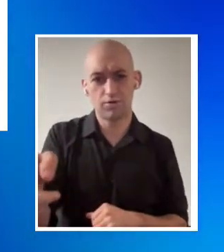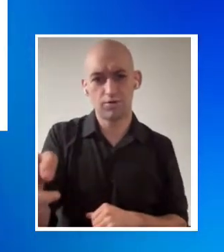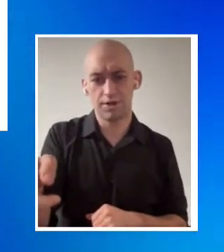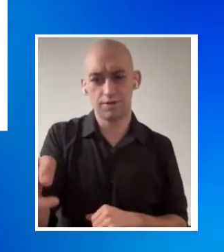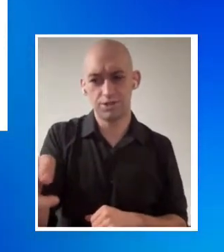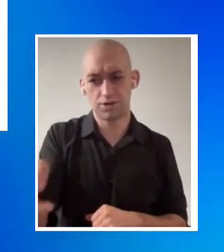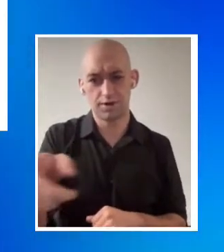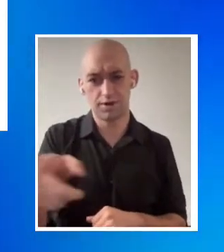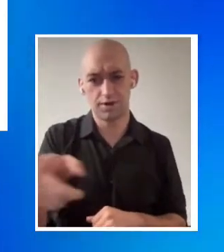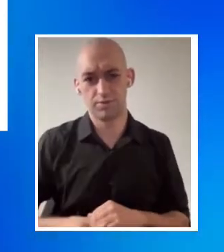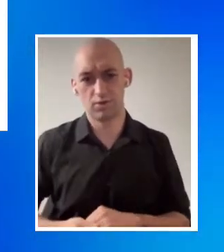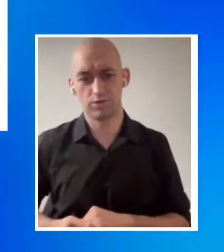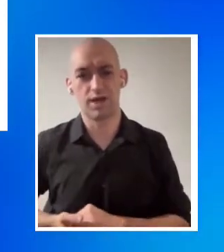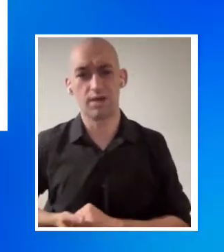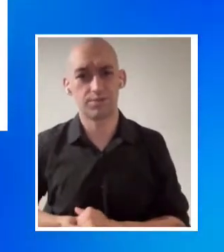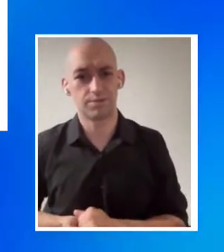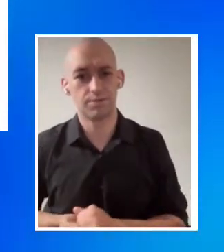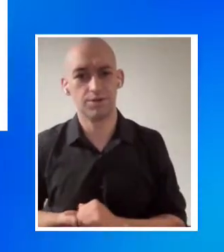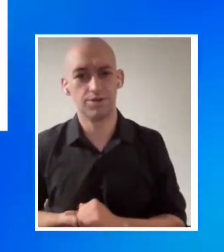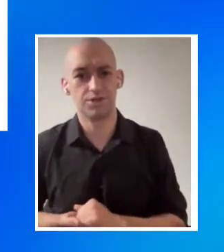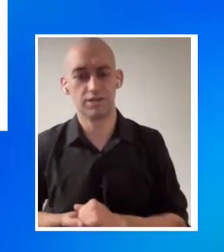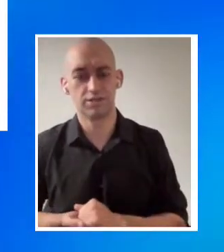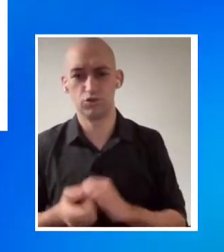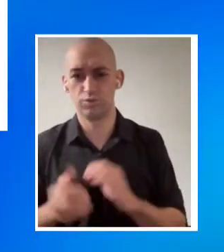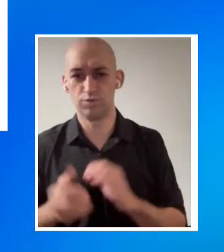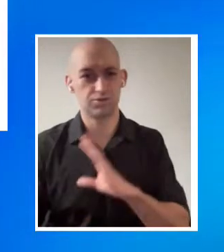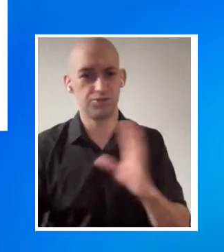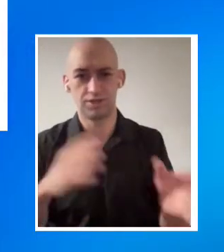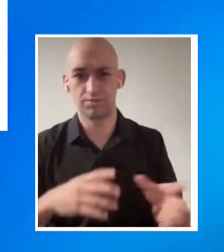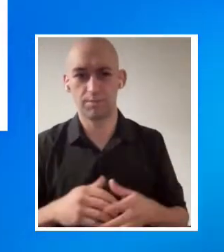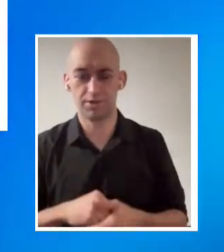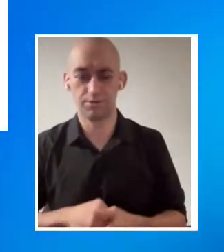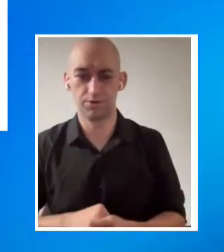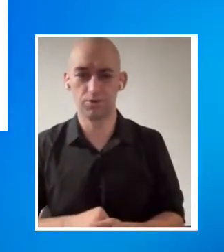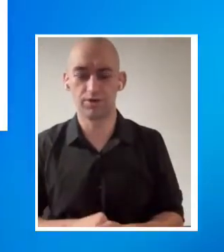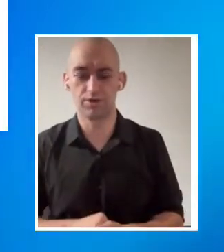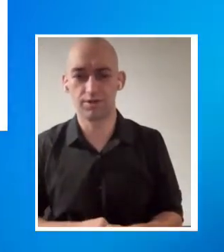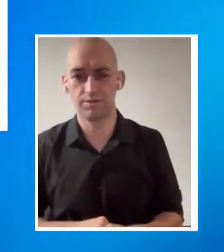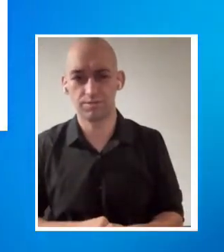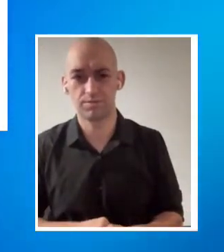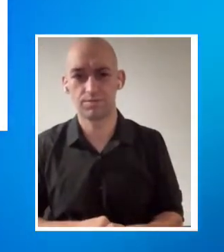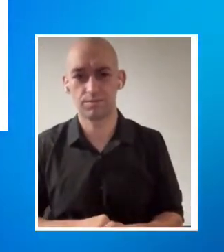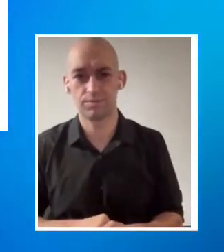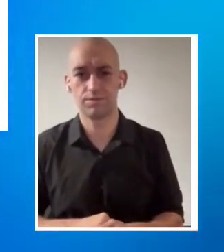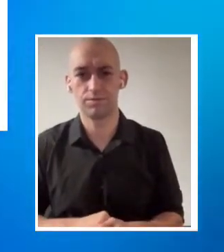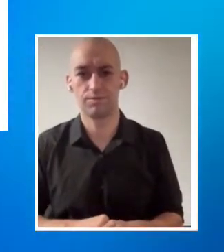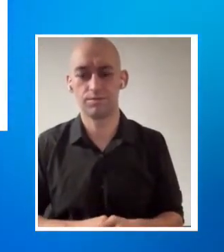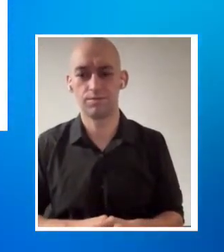On her right here. She's on right here with me on WhatsApp, and she has the Zoom link so she can pop in really quickly.